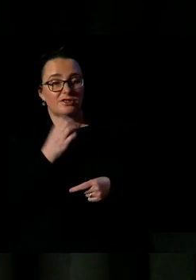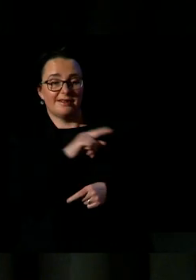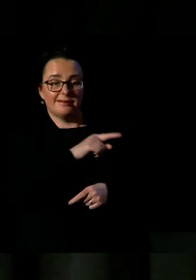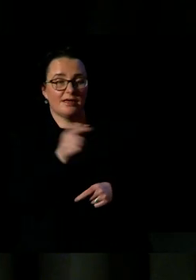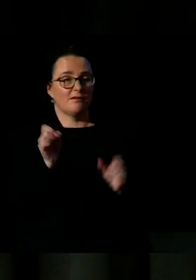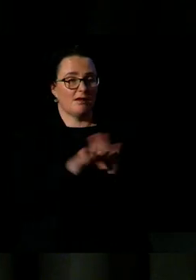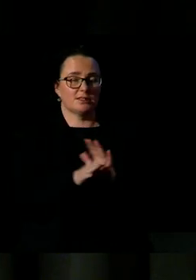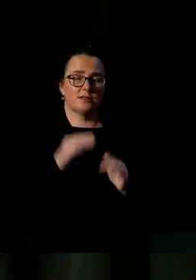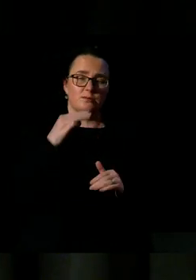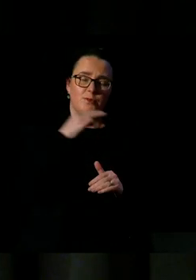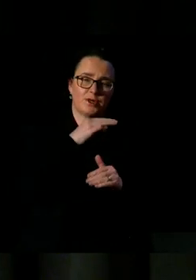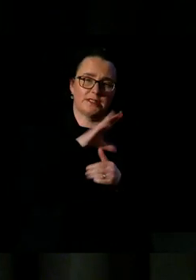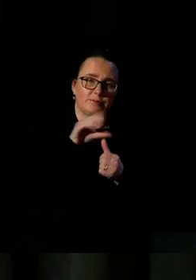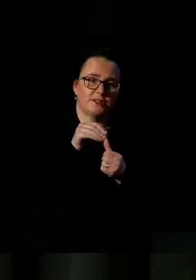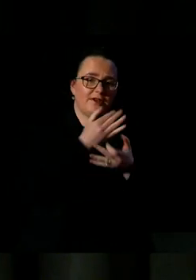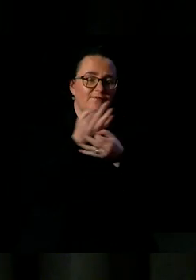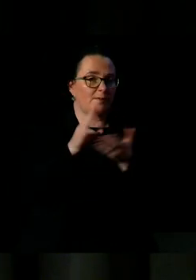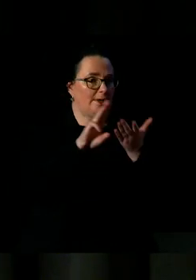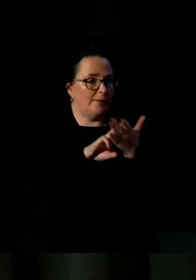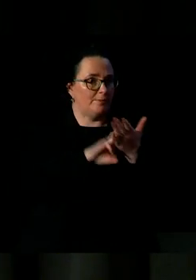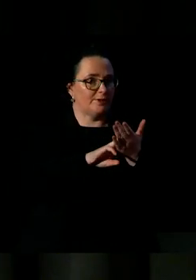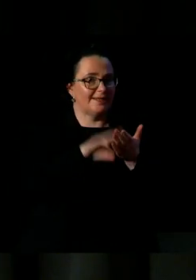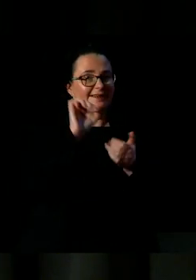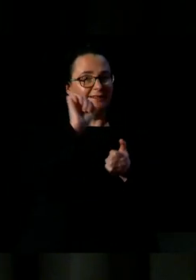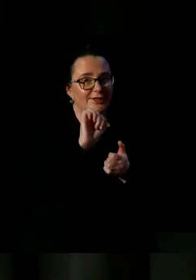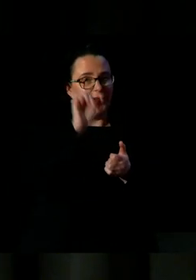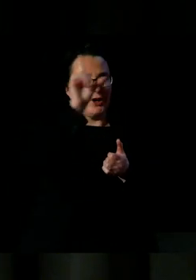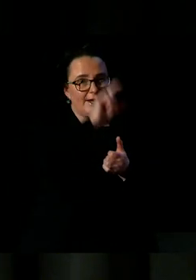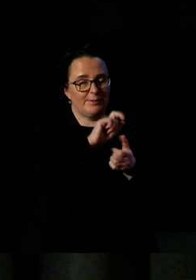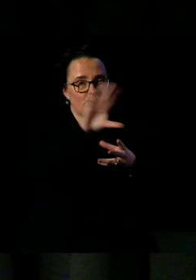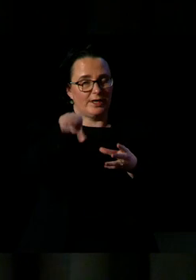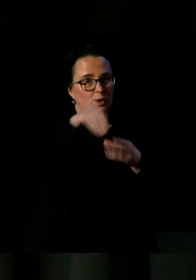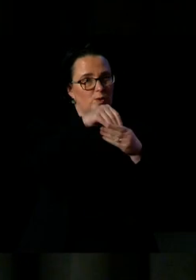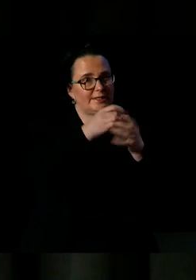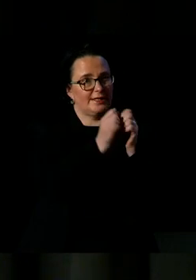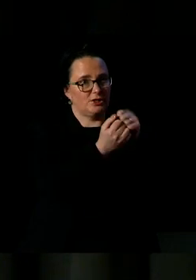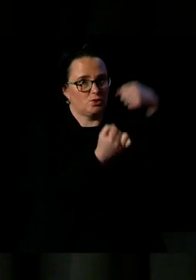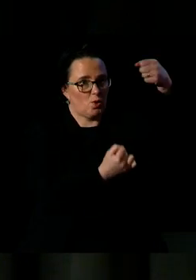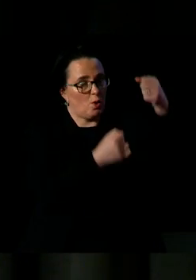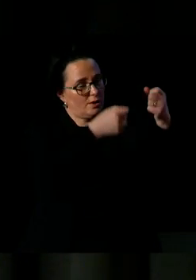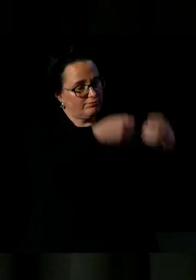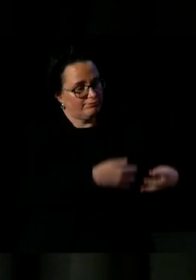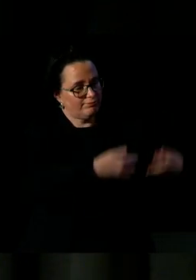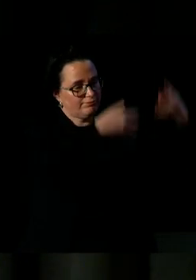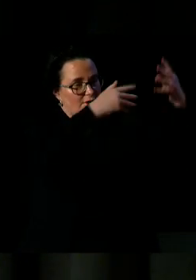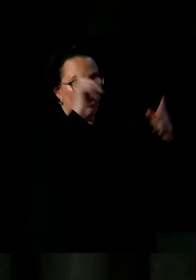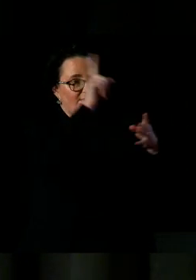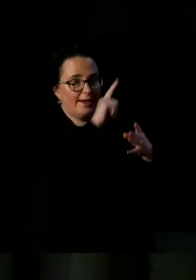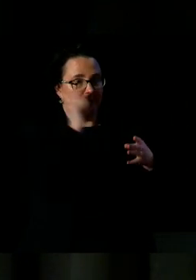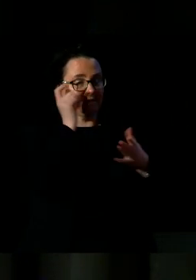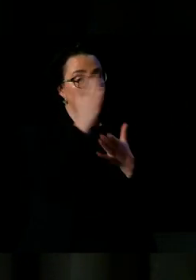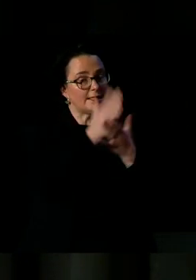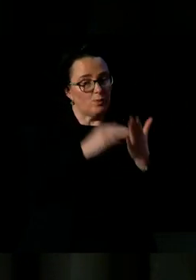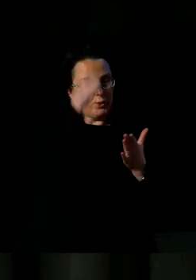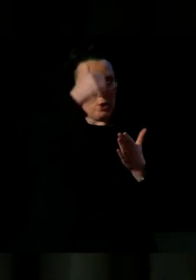in the Holocaust, whose names we have included in the scroll of names. For some of them, we know their place of